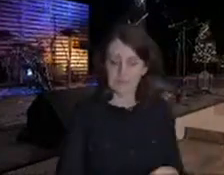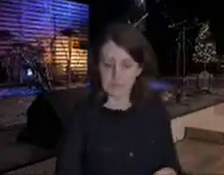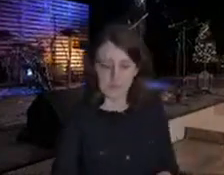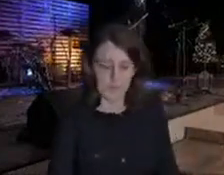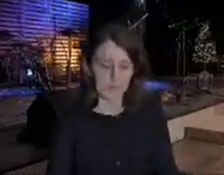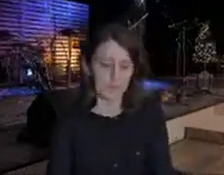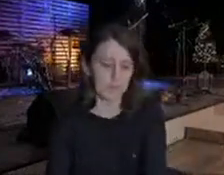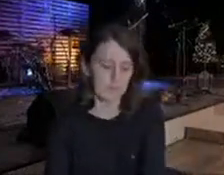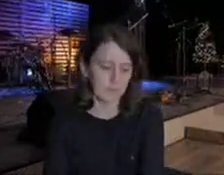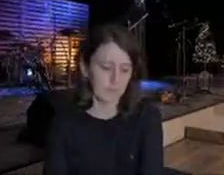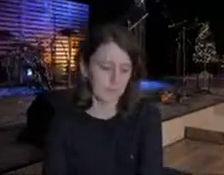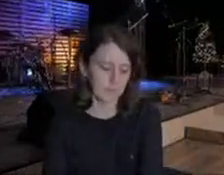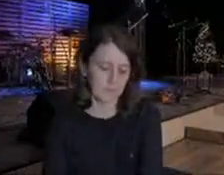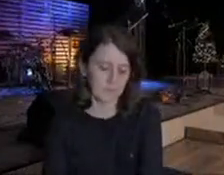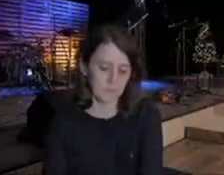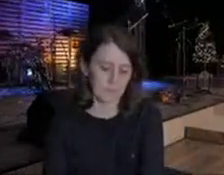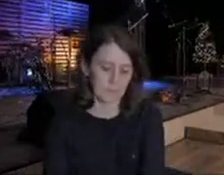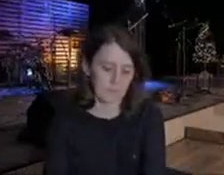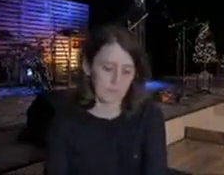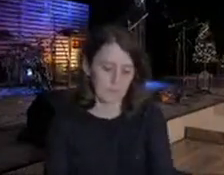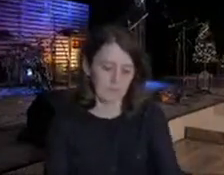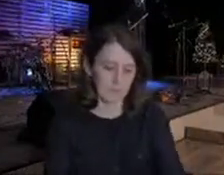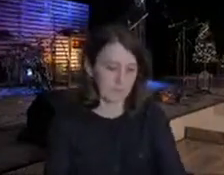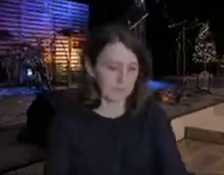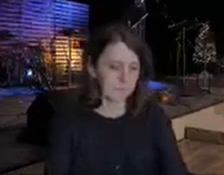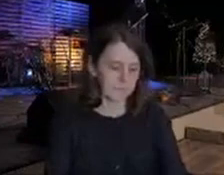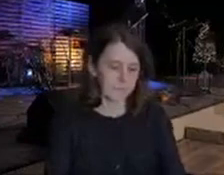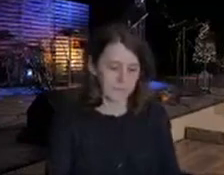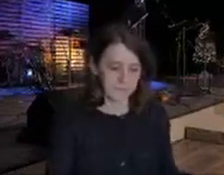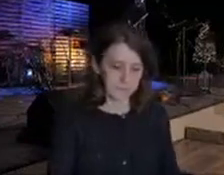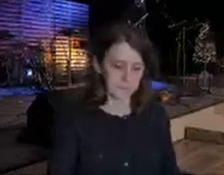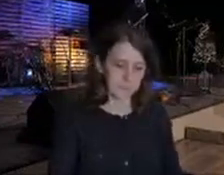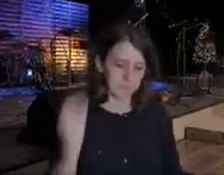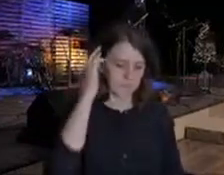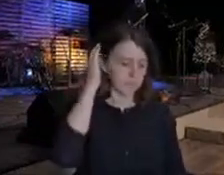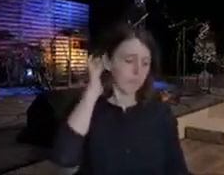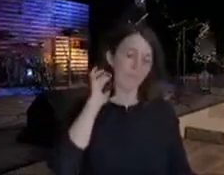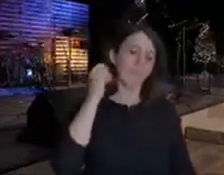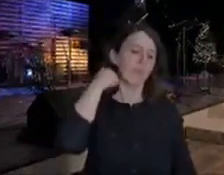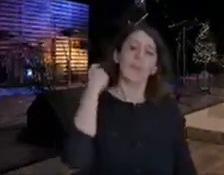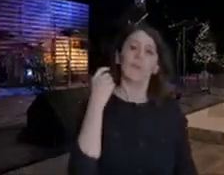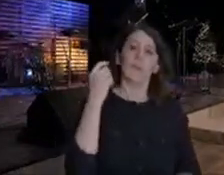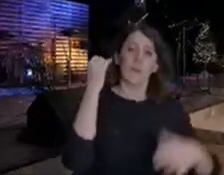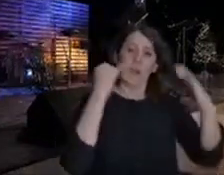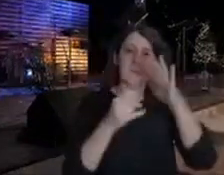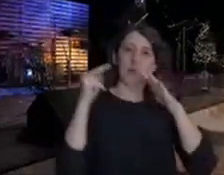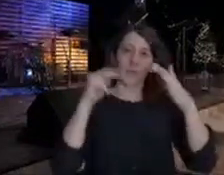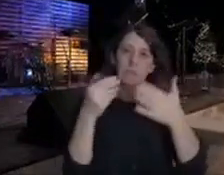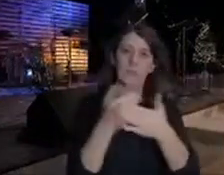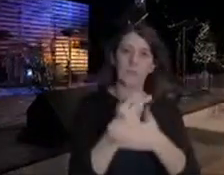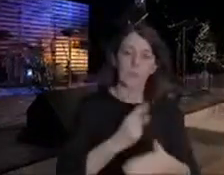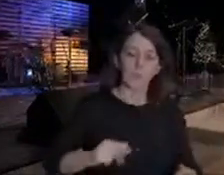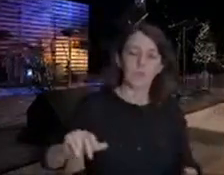11. He'll be righteous. Lastly, Isaiah says that the new kingdom that the Messiah